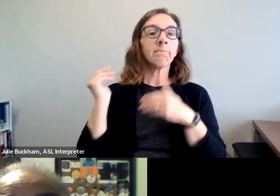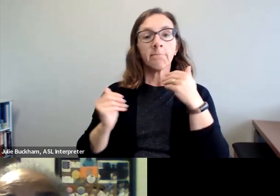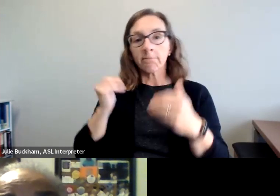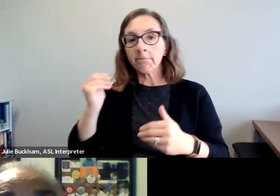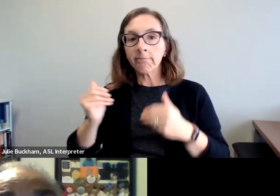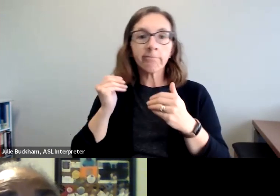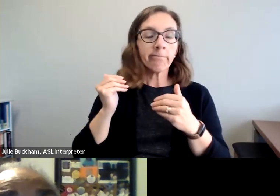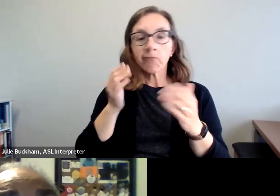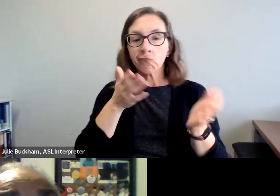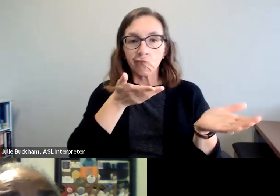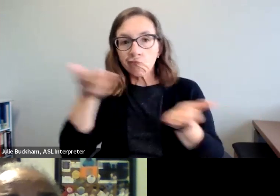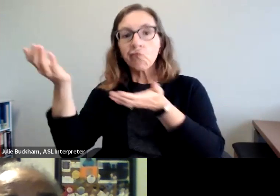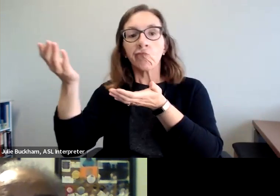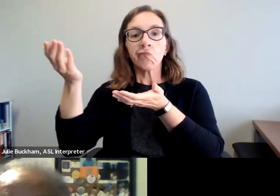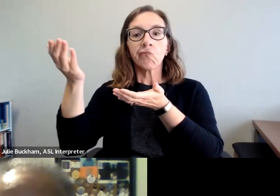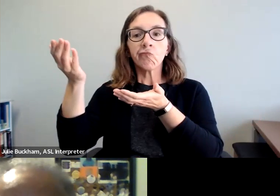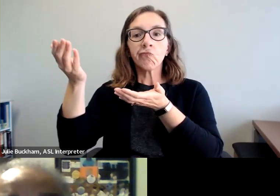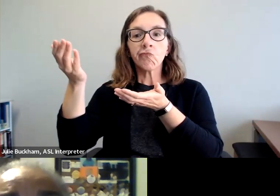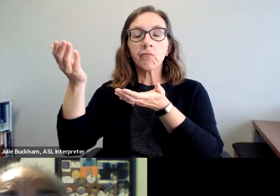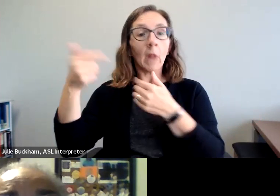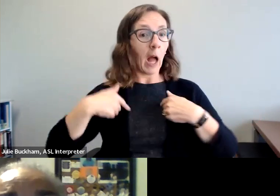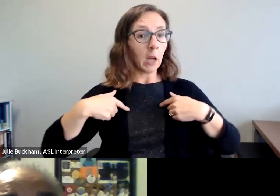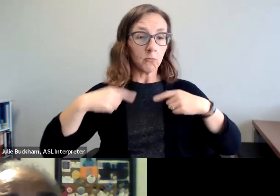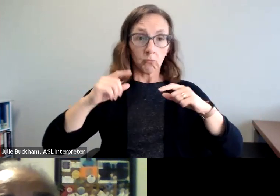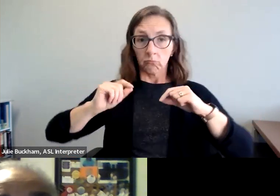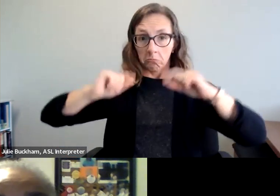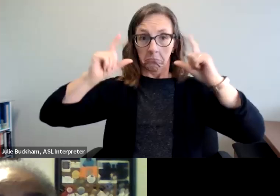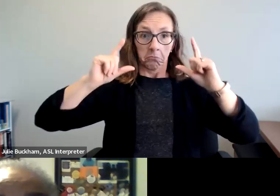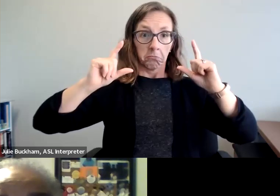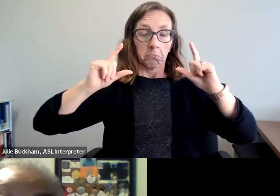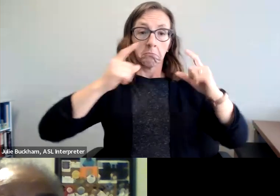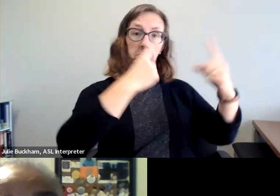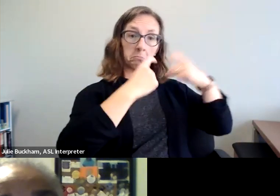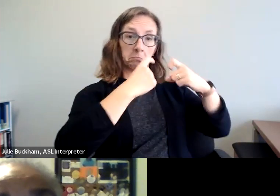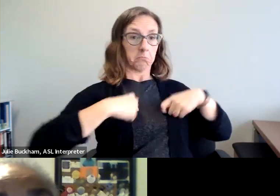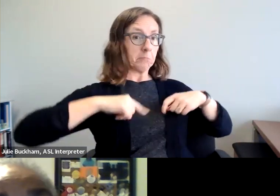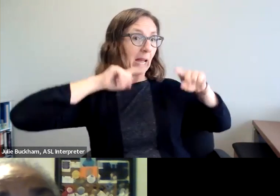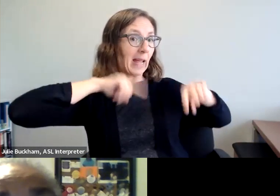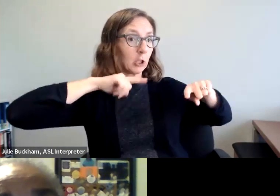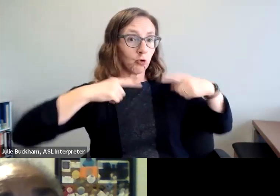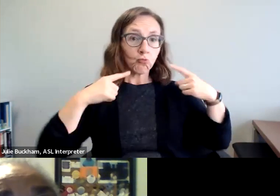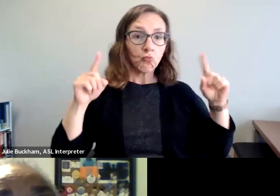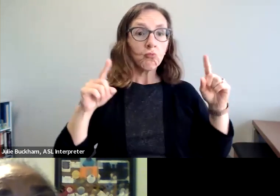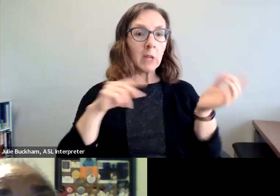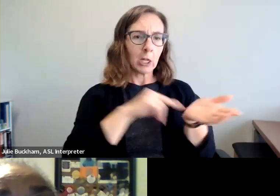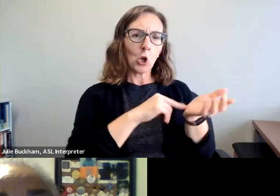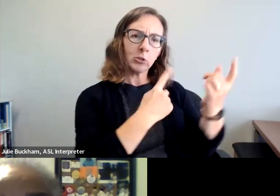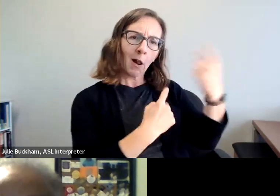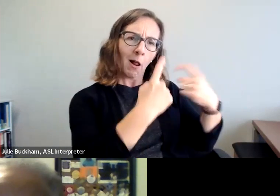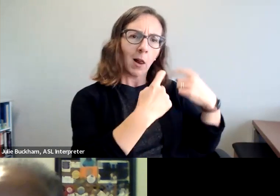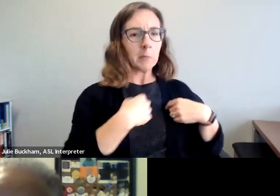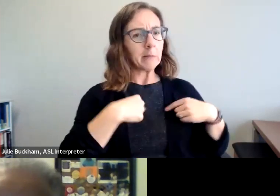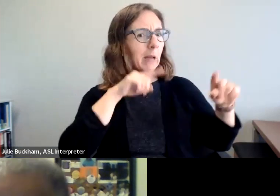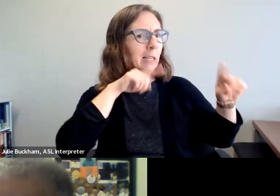transported, I was coherent. I was able to answer all the questions that the nurse was asking me.